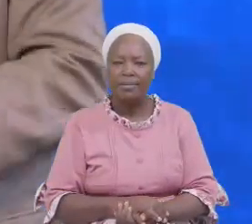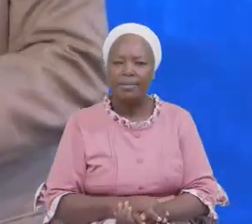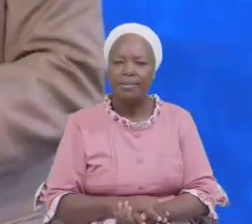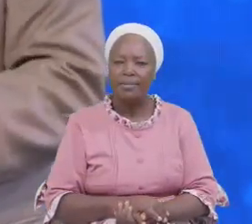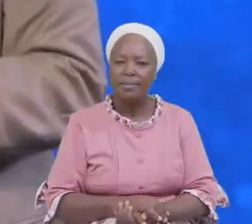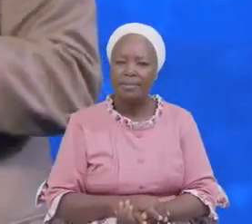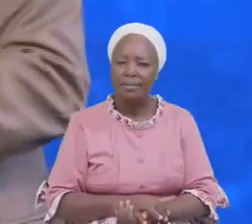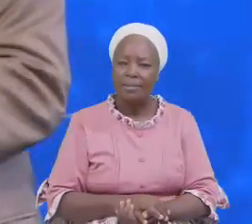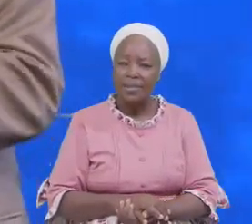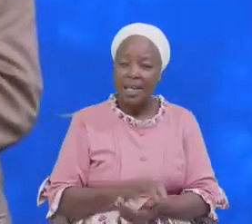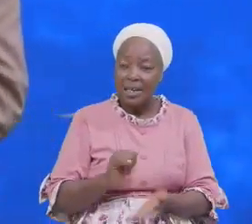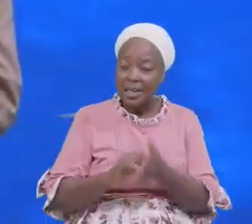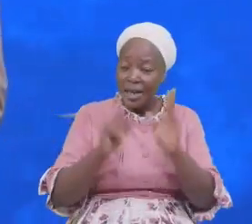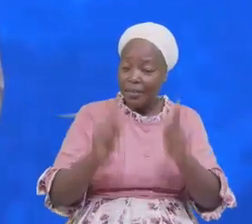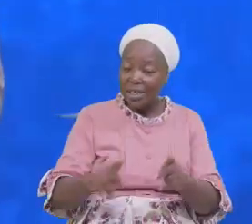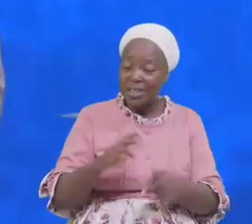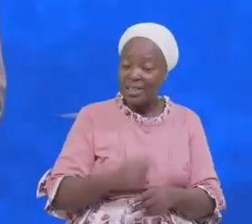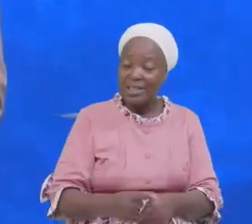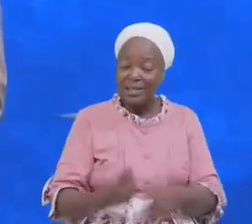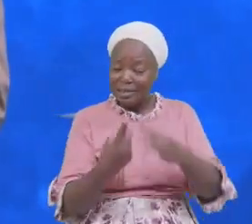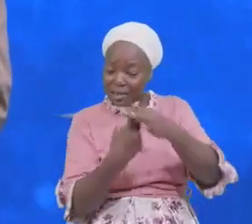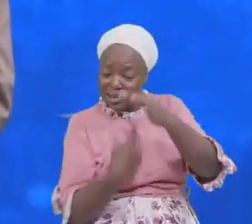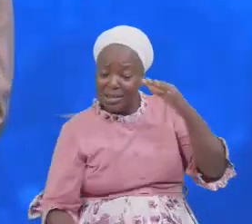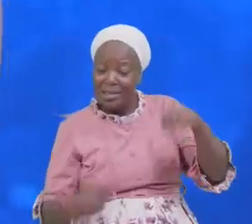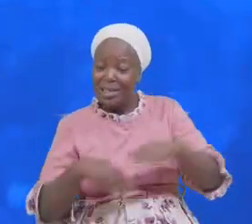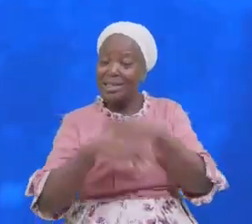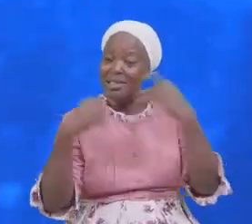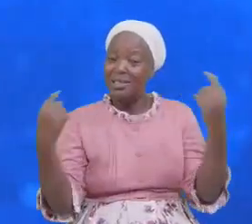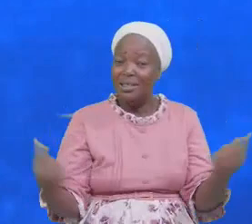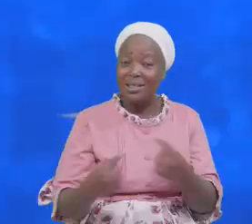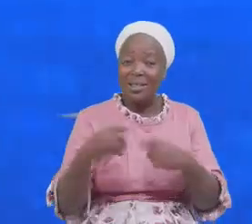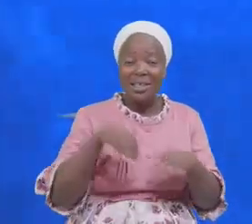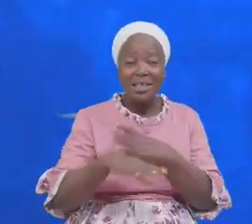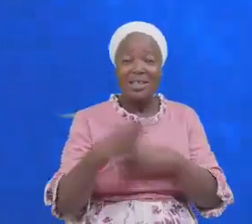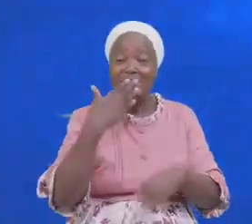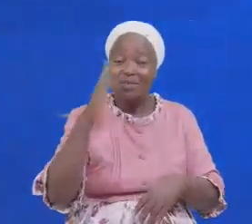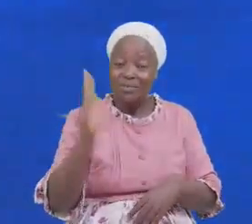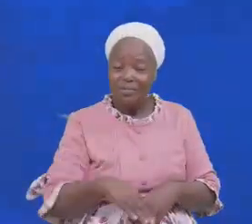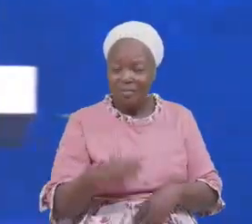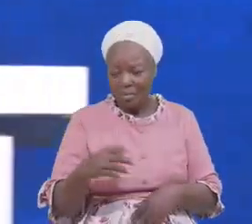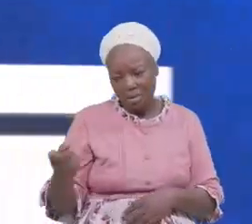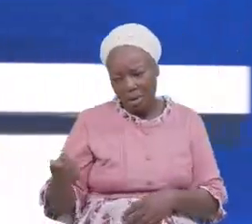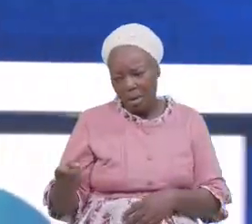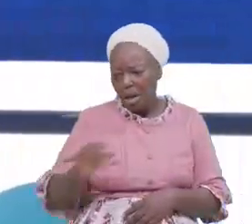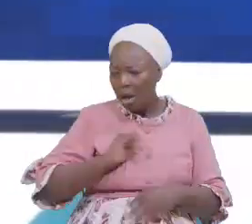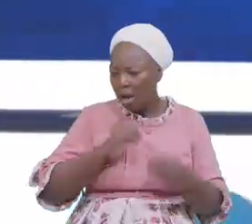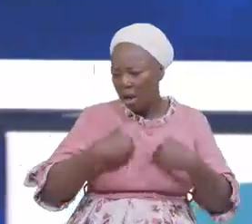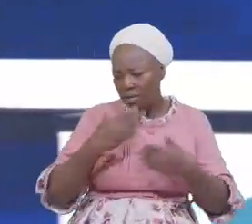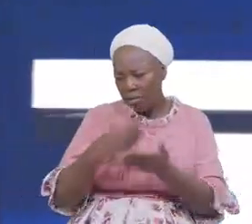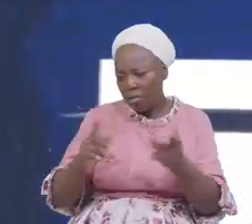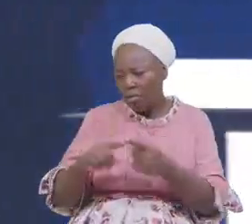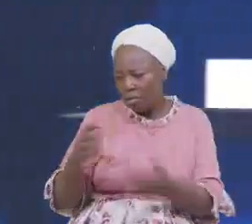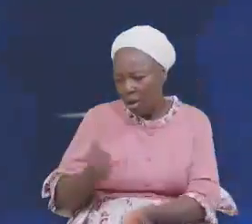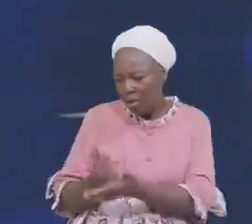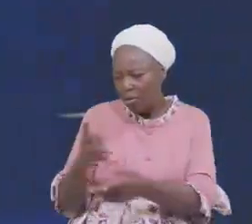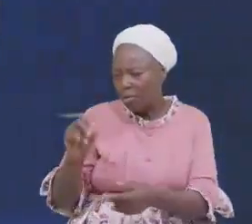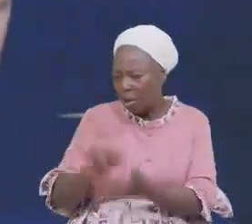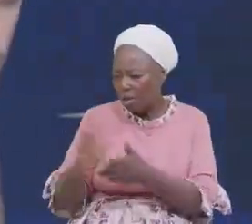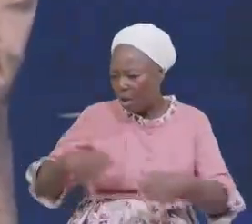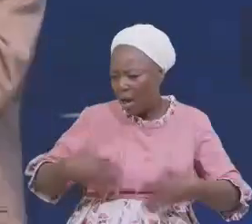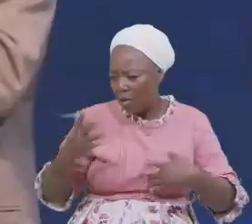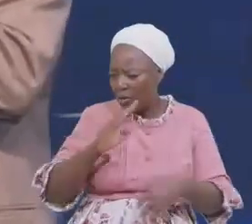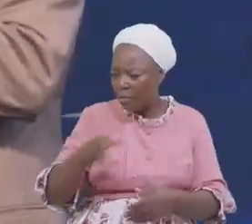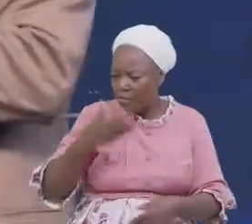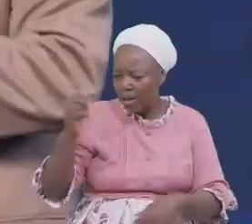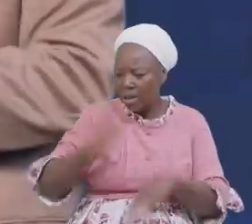The fellow is sinking in sin, in evil. I can pull you up. I can help you. Your life will be new. Can I help?